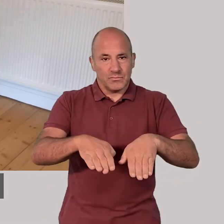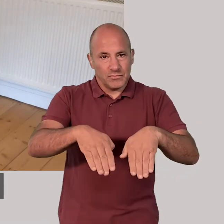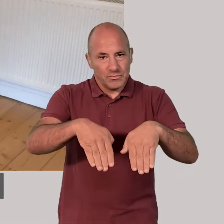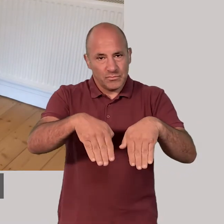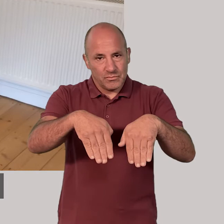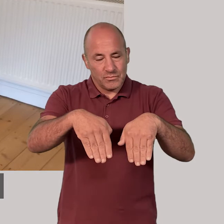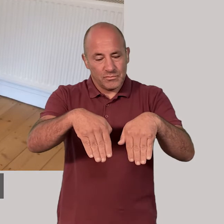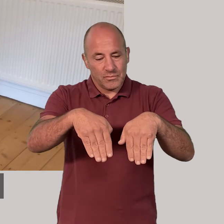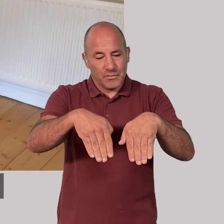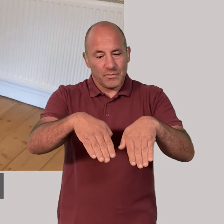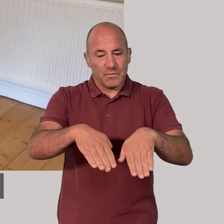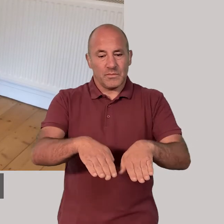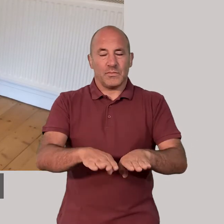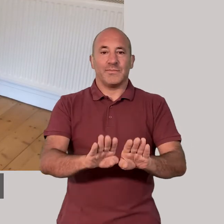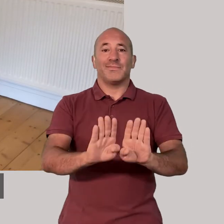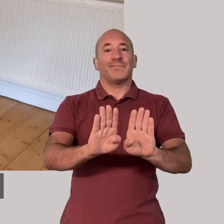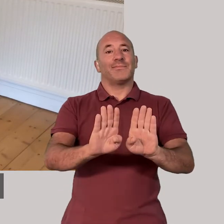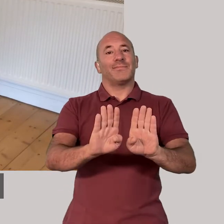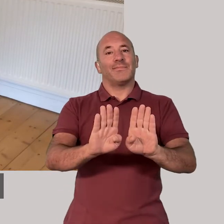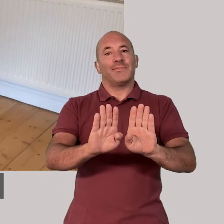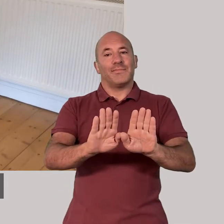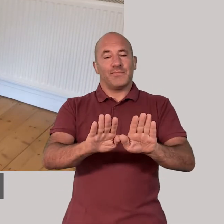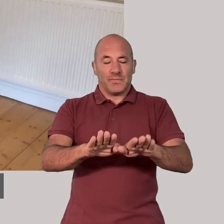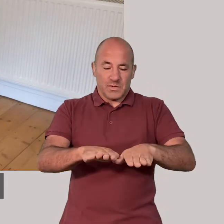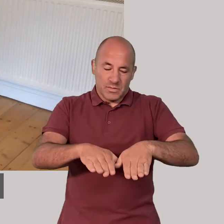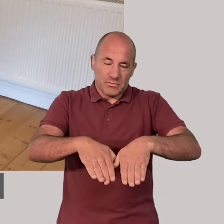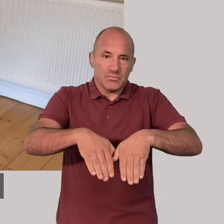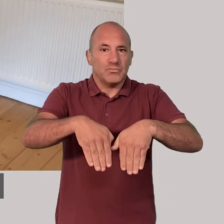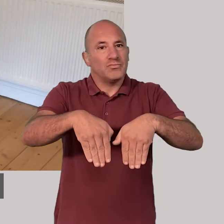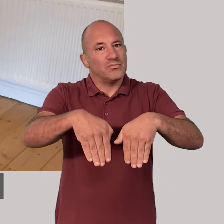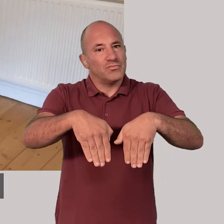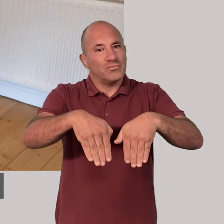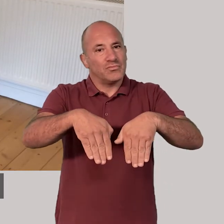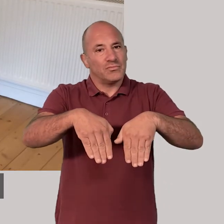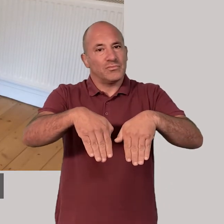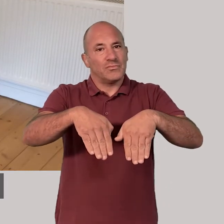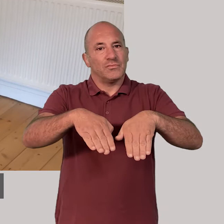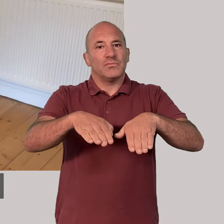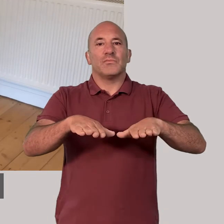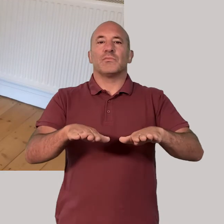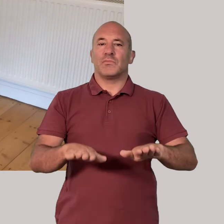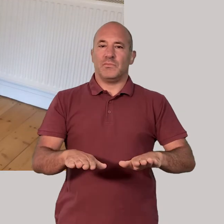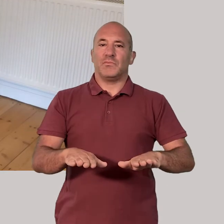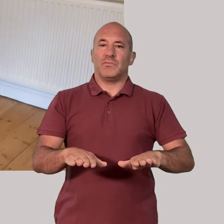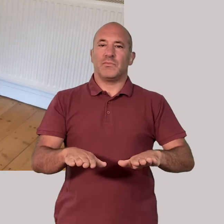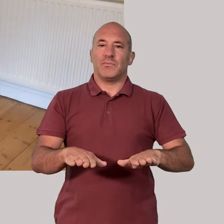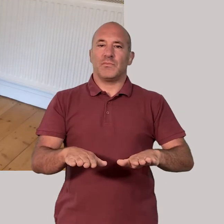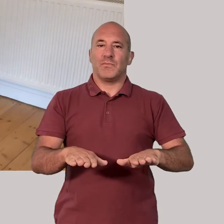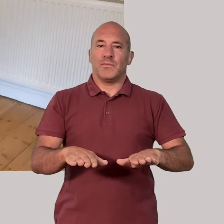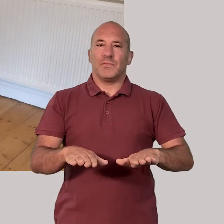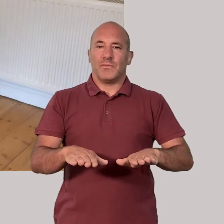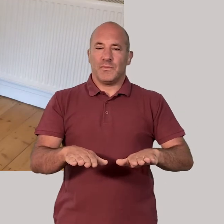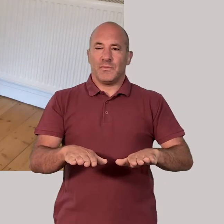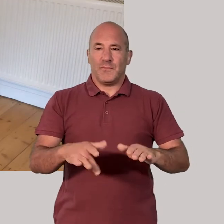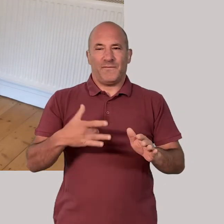Heels and toes, and heels and toes. And then put both feet